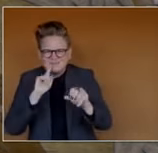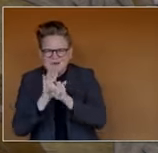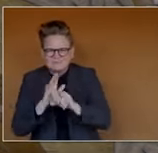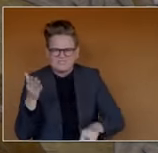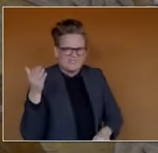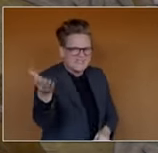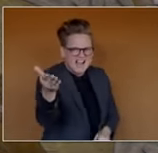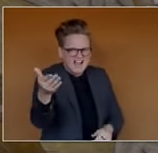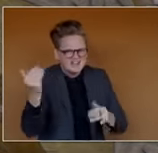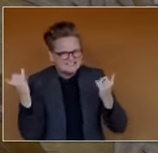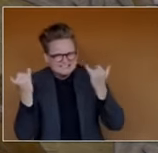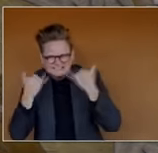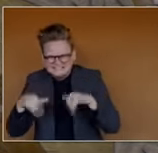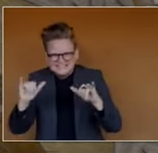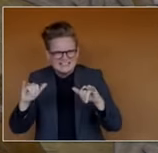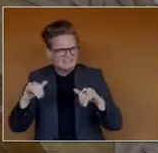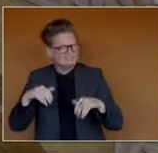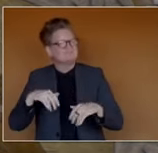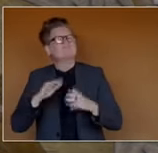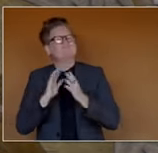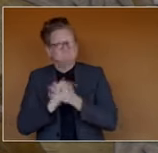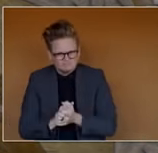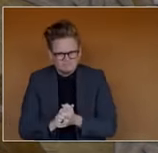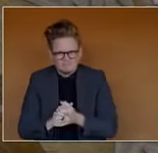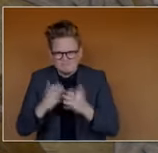this budget. So thank you.